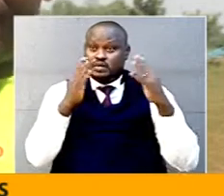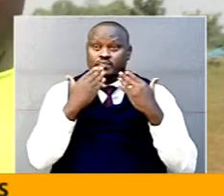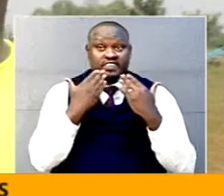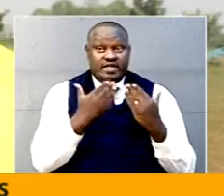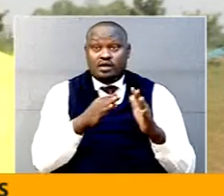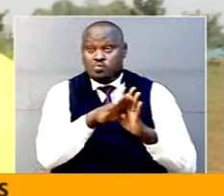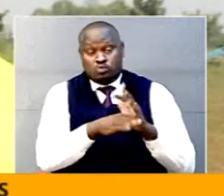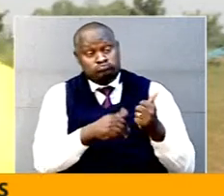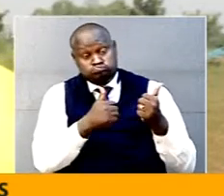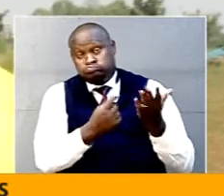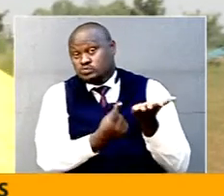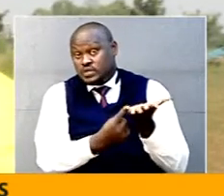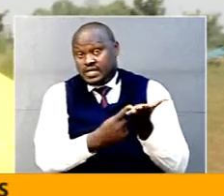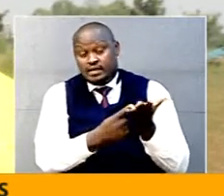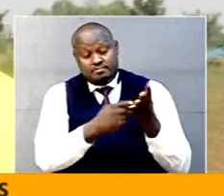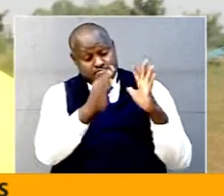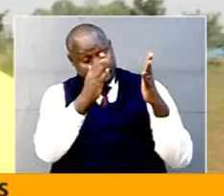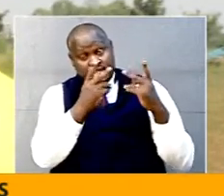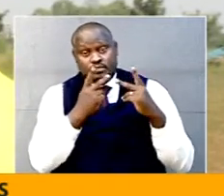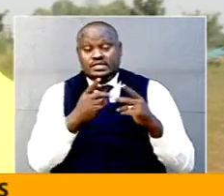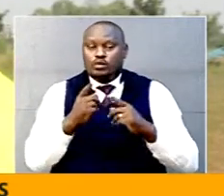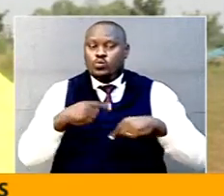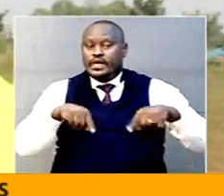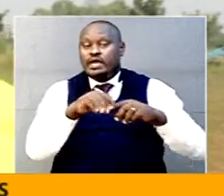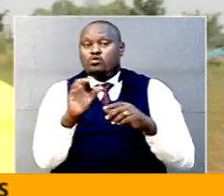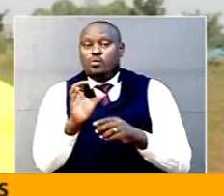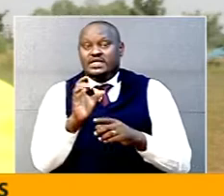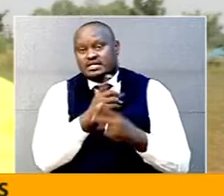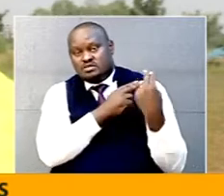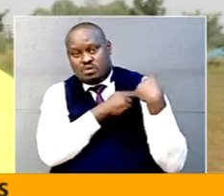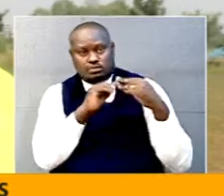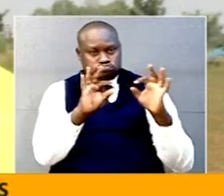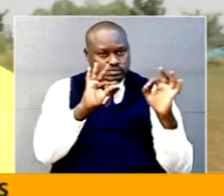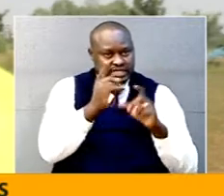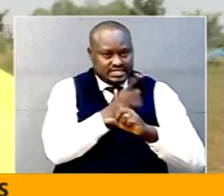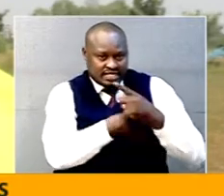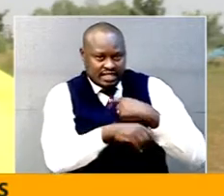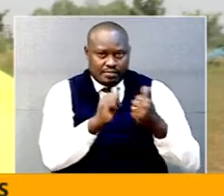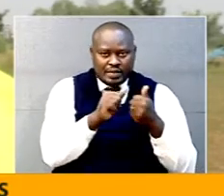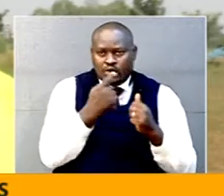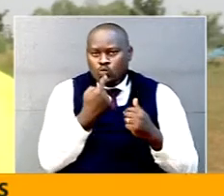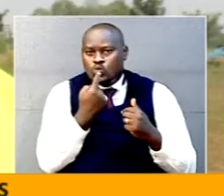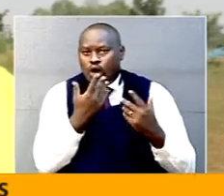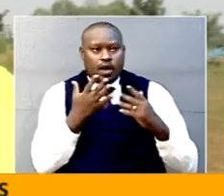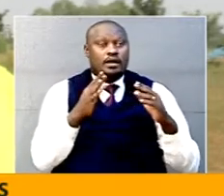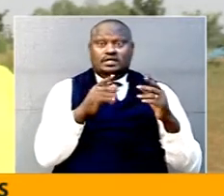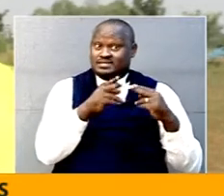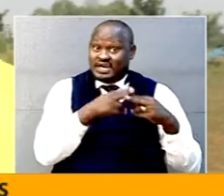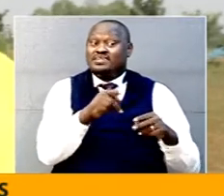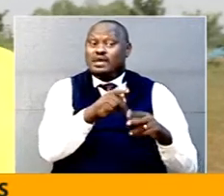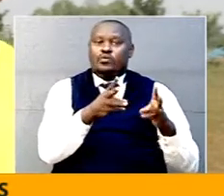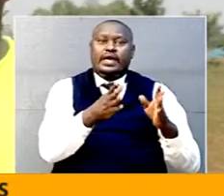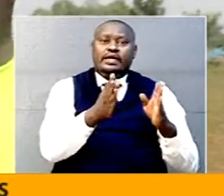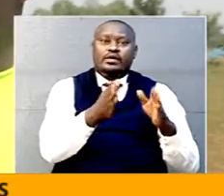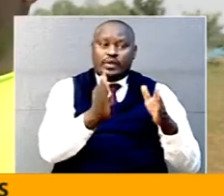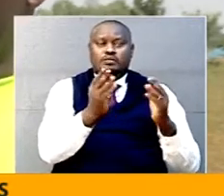has a lot of things for us as Paralympic, because this is where we begin identifying talents and also giving opportunity